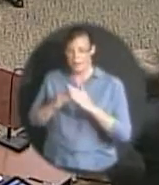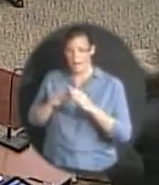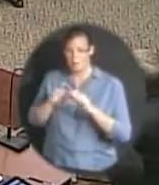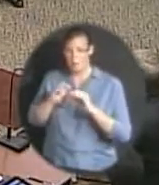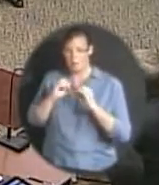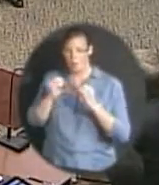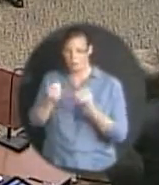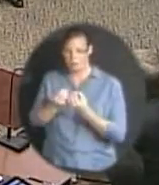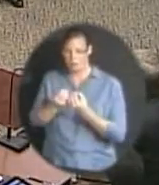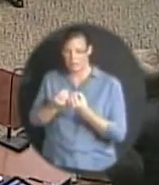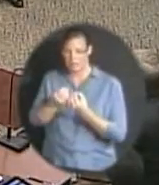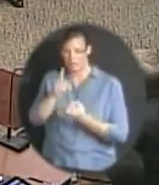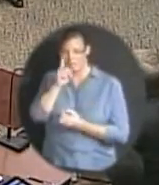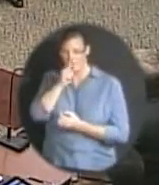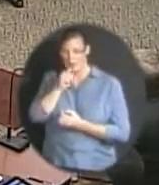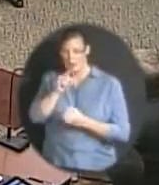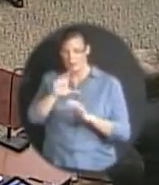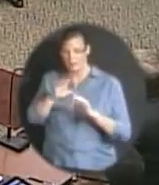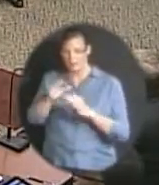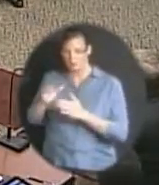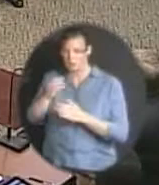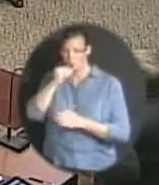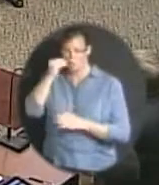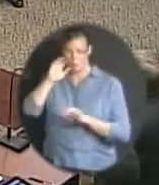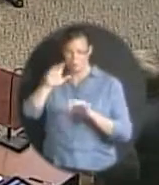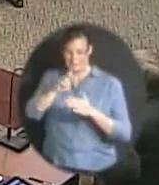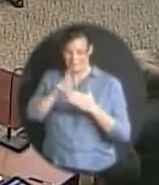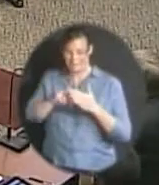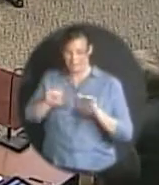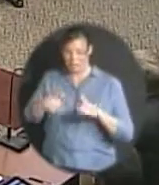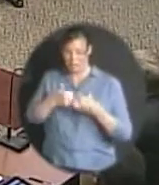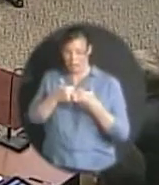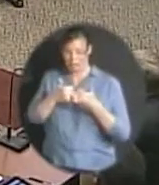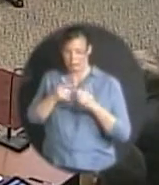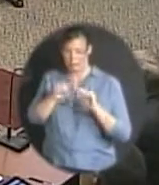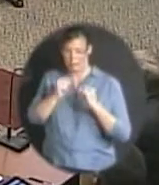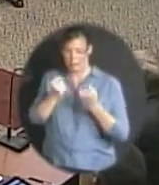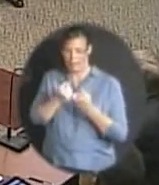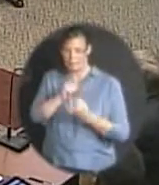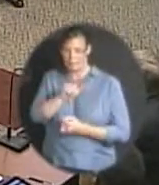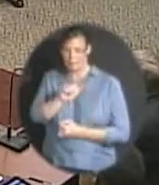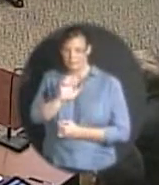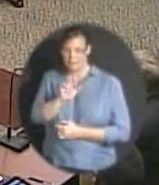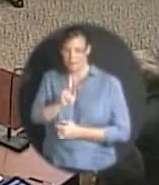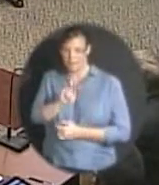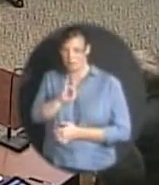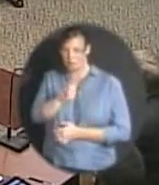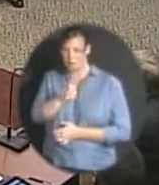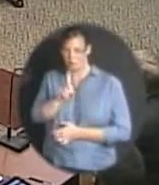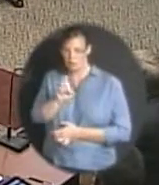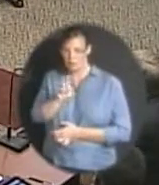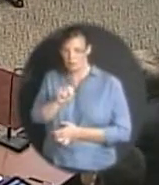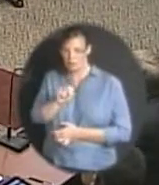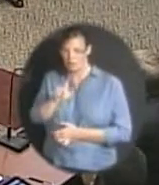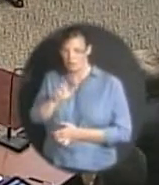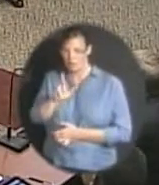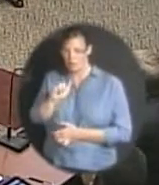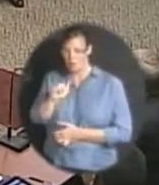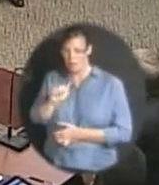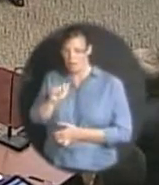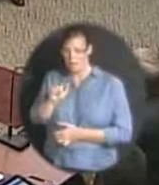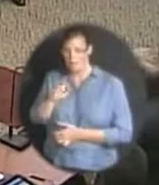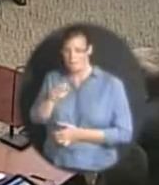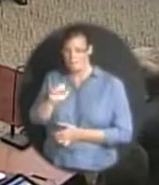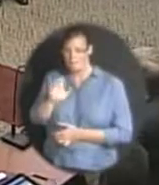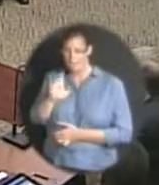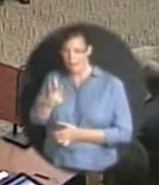firm categories. The Home Design Challenge team of Zach Darpinian, Jordan Green, Laura Trickett, and Mac